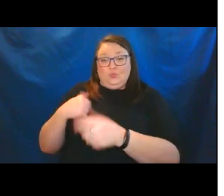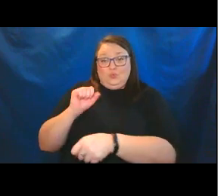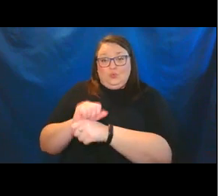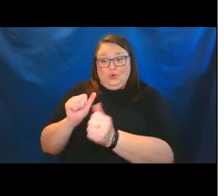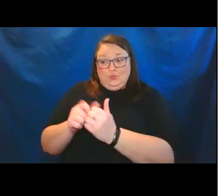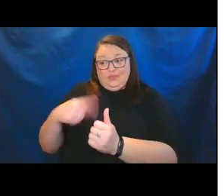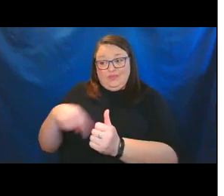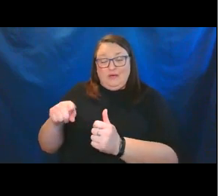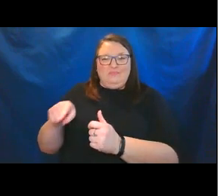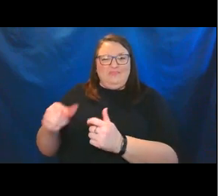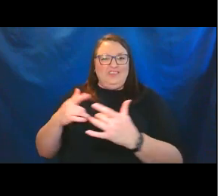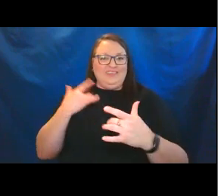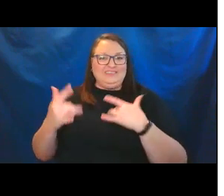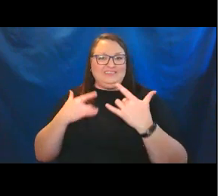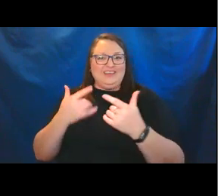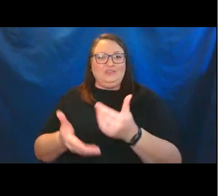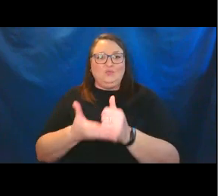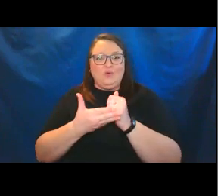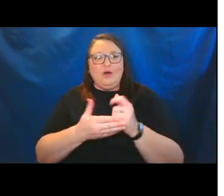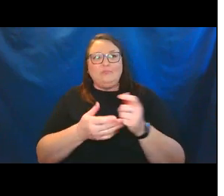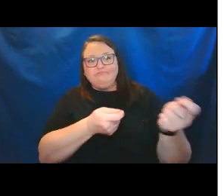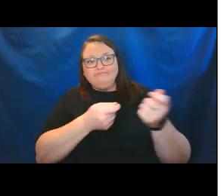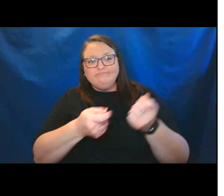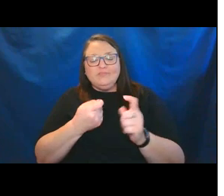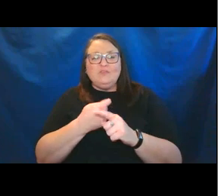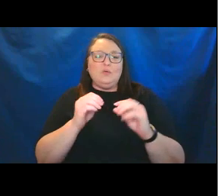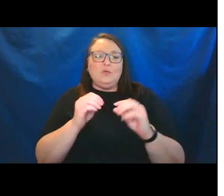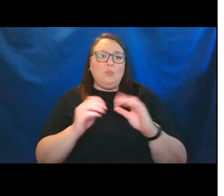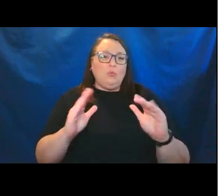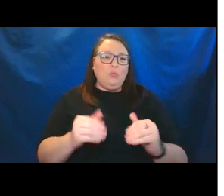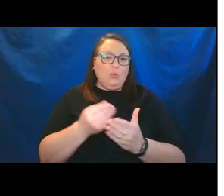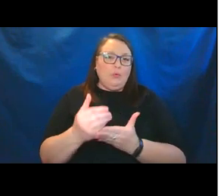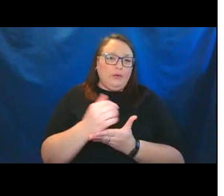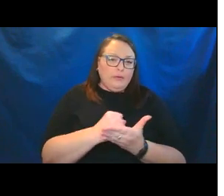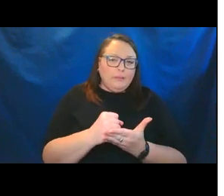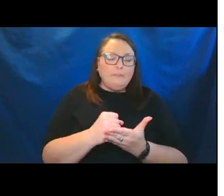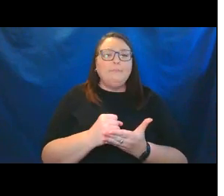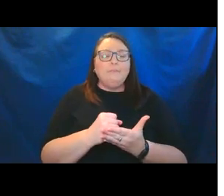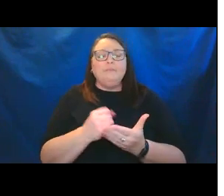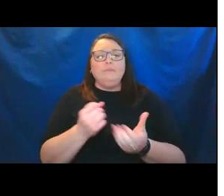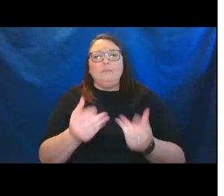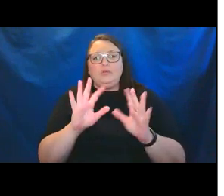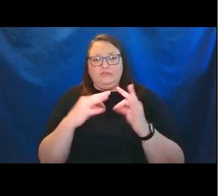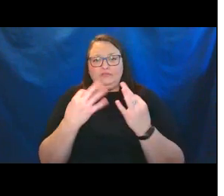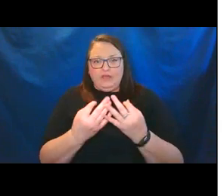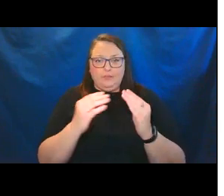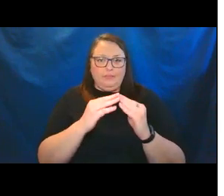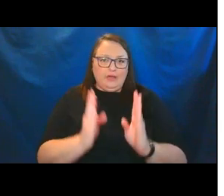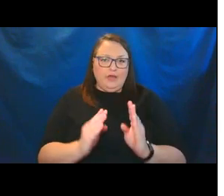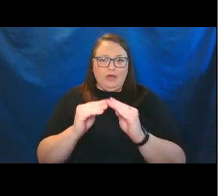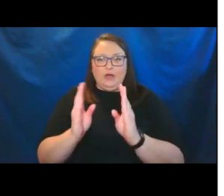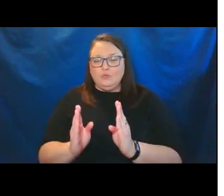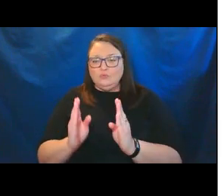us recruit from these lower income, disadvantaged, multifamily kind of housing